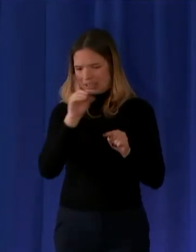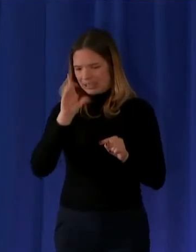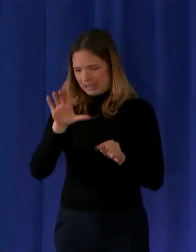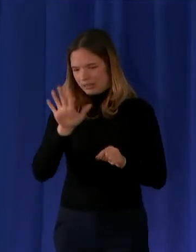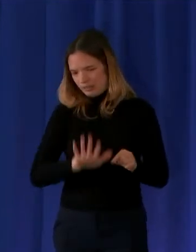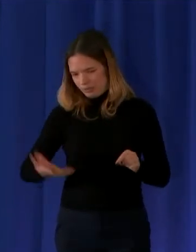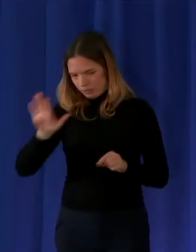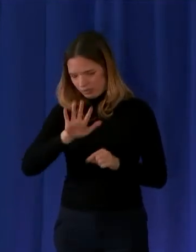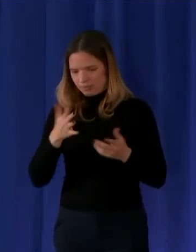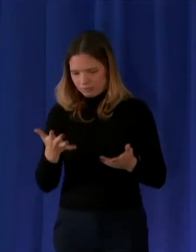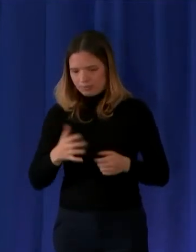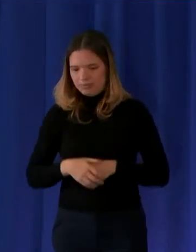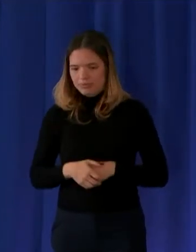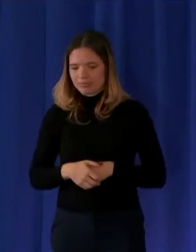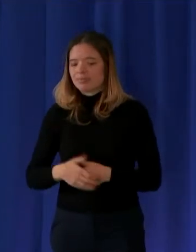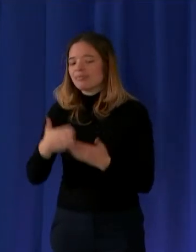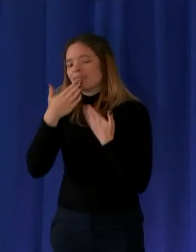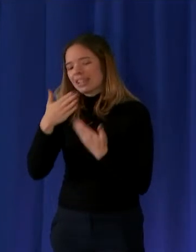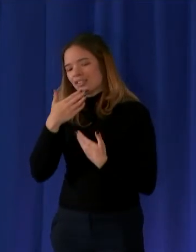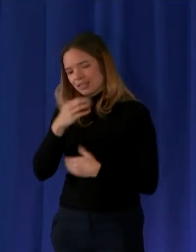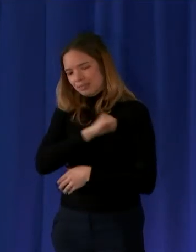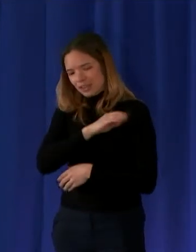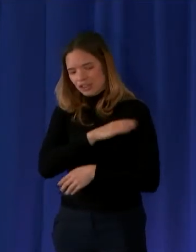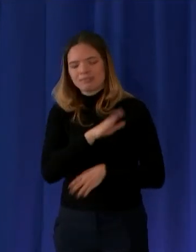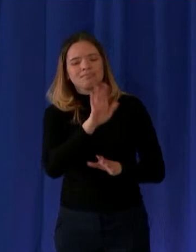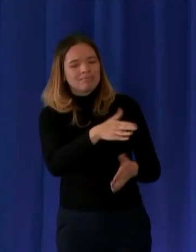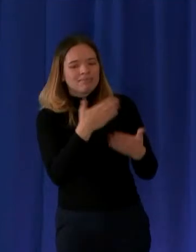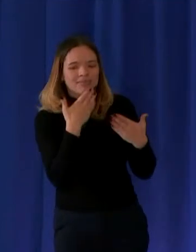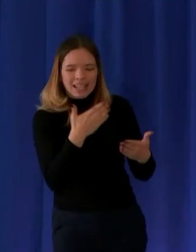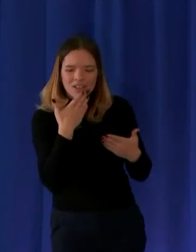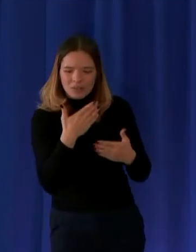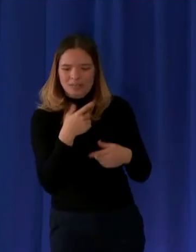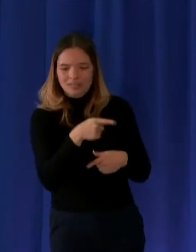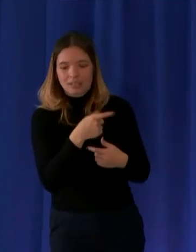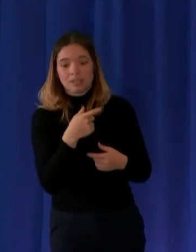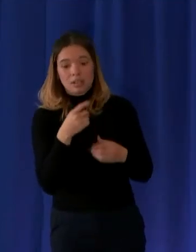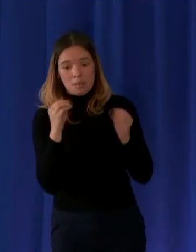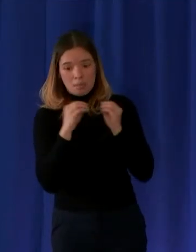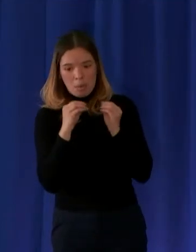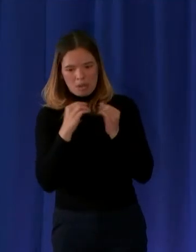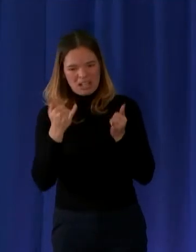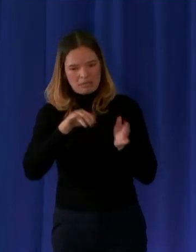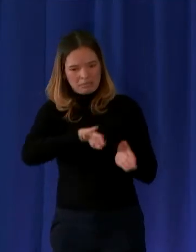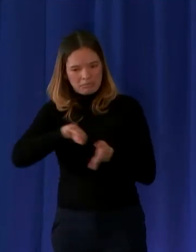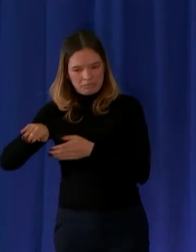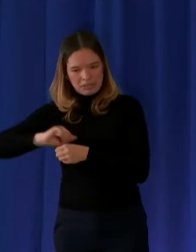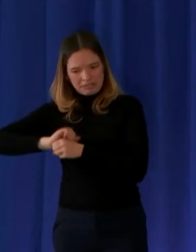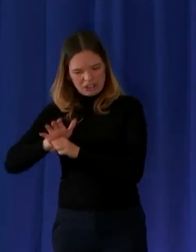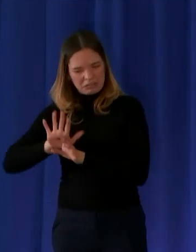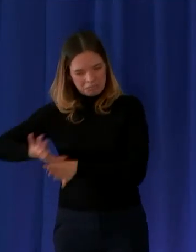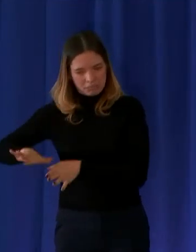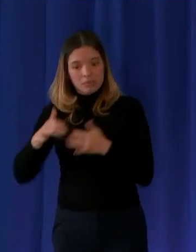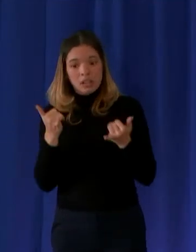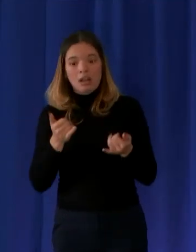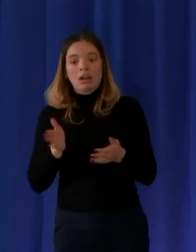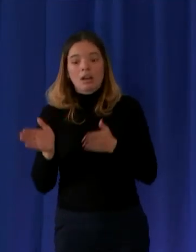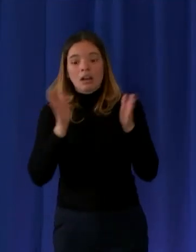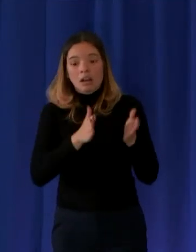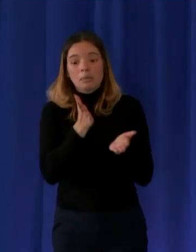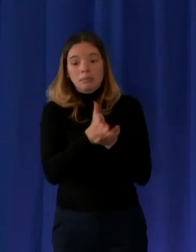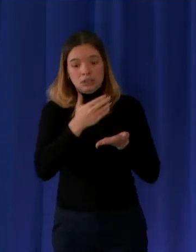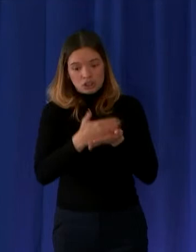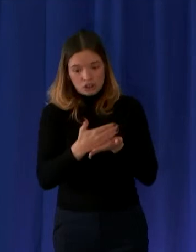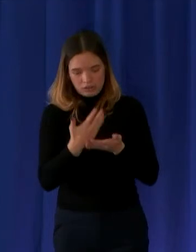you. And a reminder, switching a little bit from COVID, to talk about the